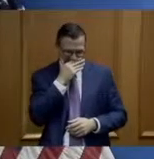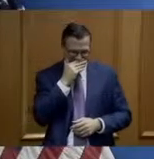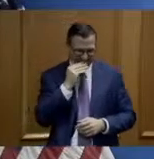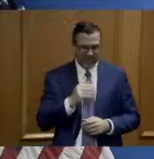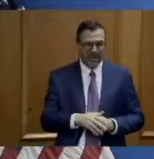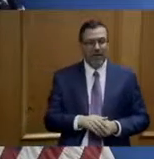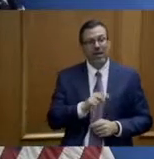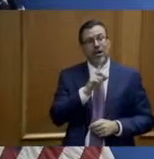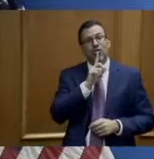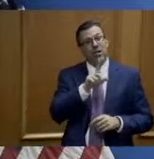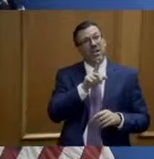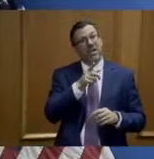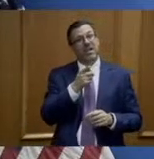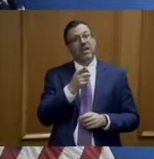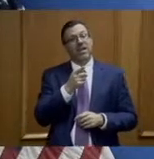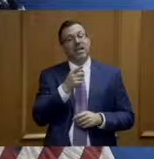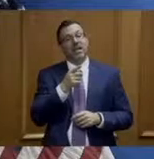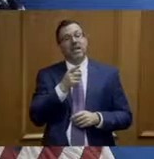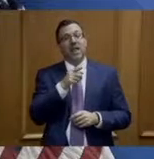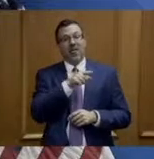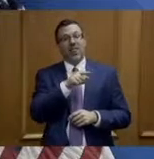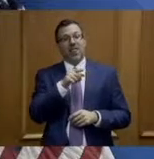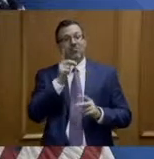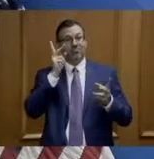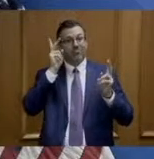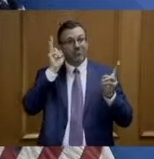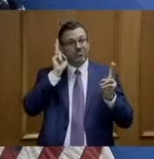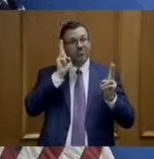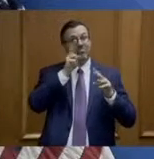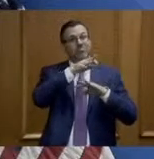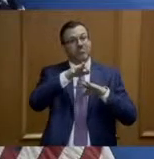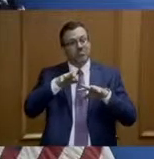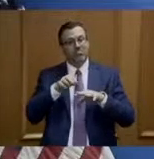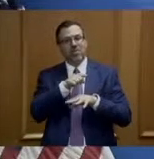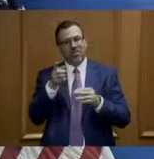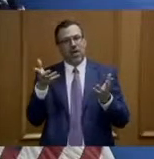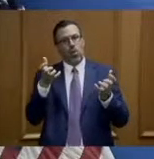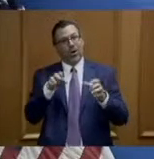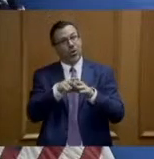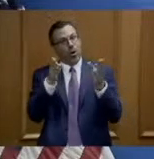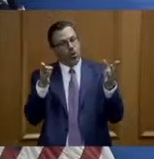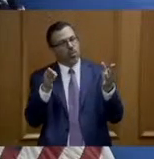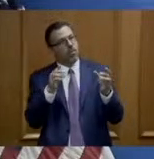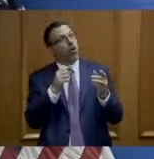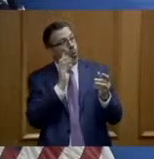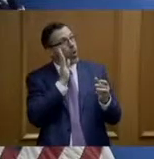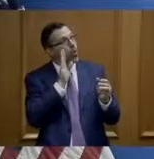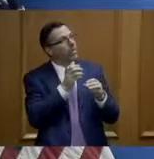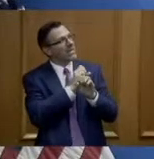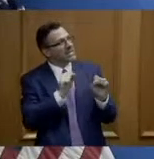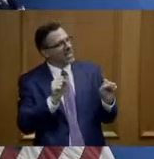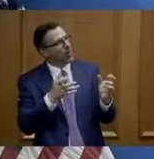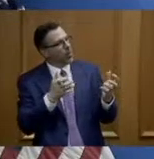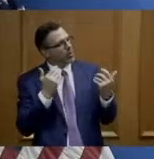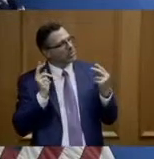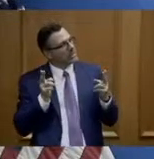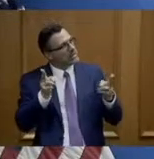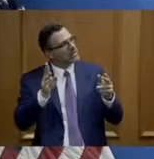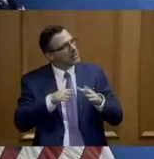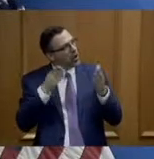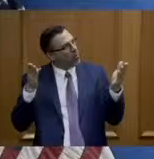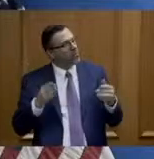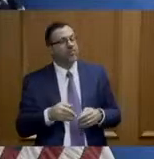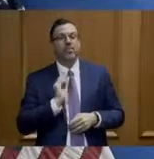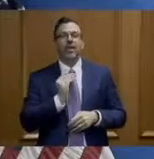me either that they want that to be done in a safe way. Our economic recovery group